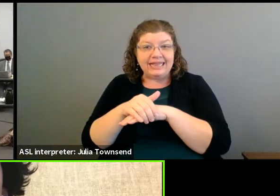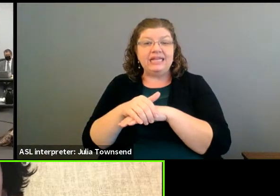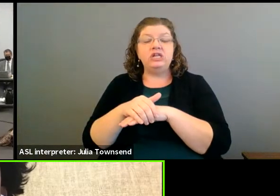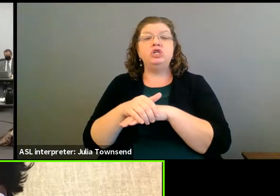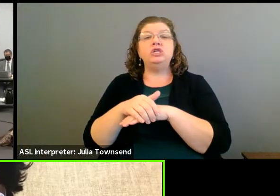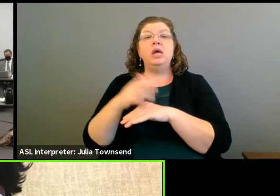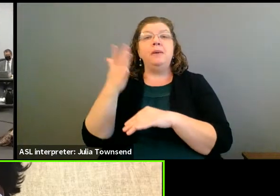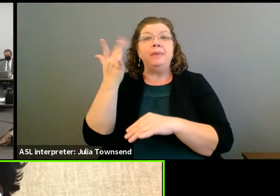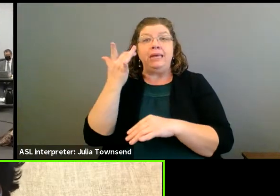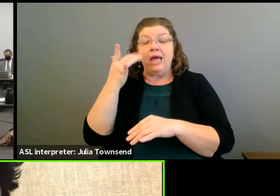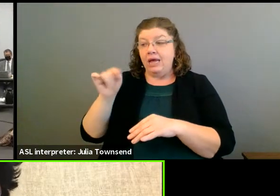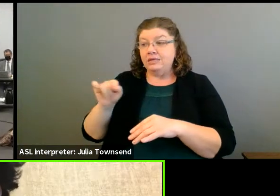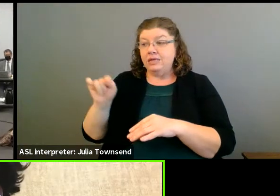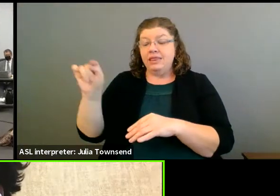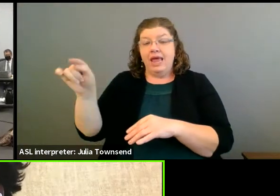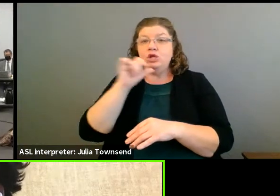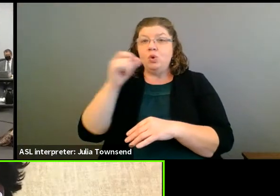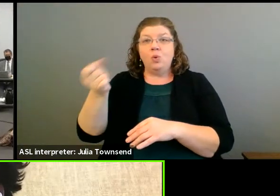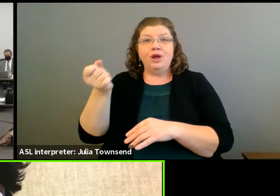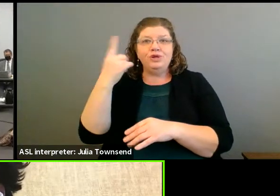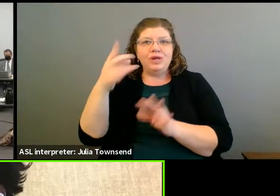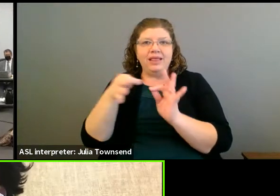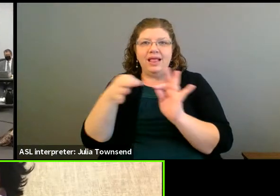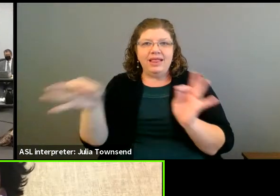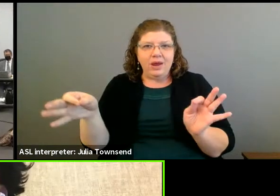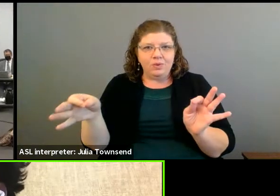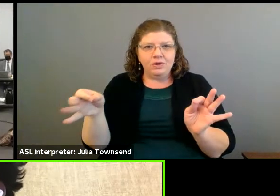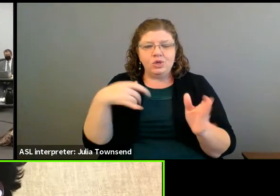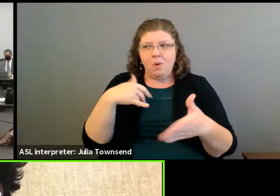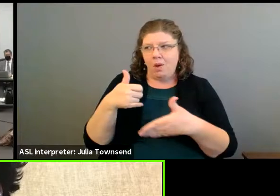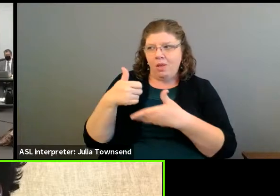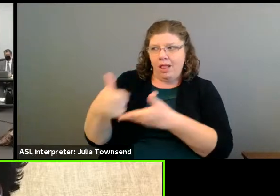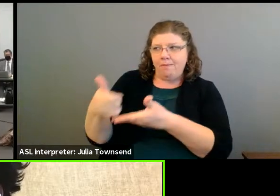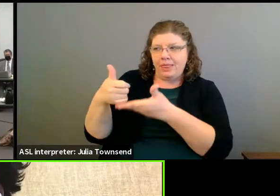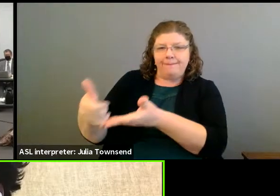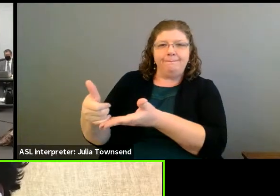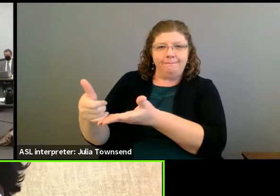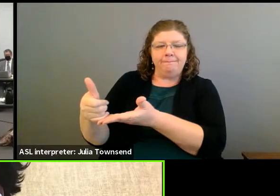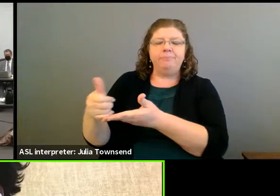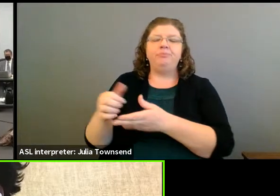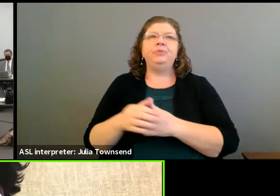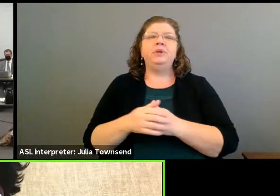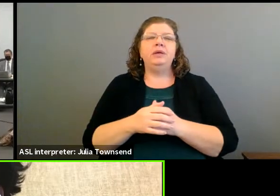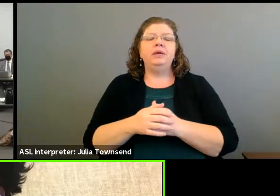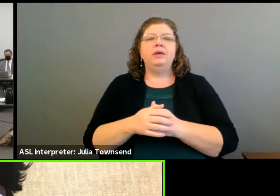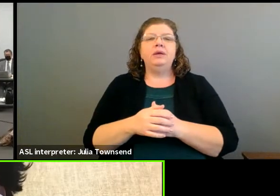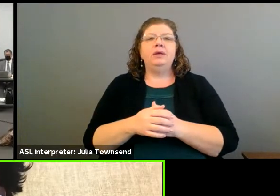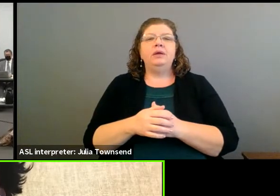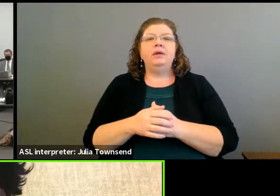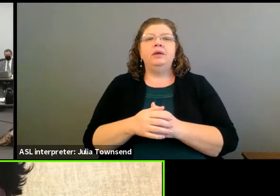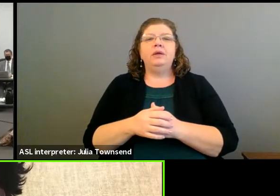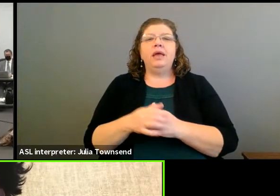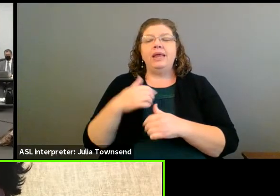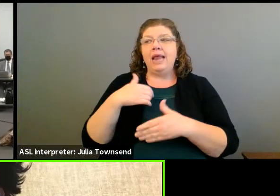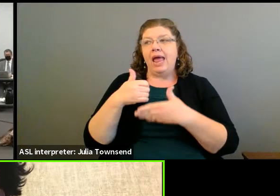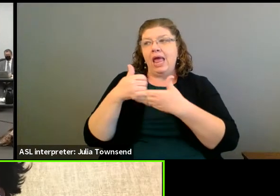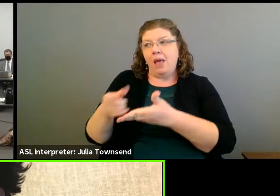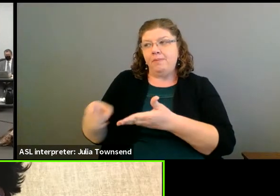because they don't understand the language, so I help them. And I make them to improve